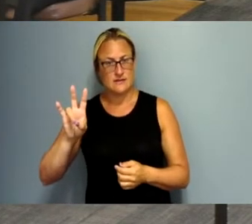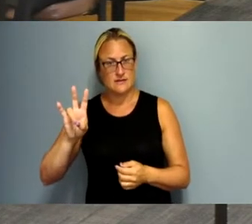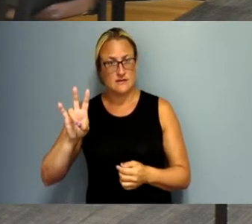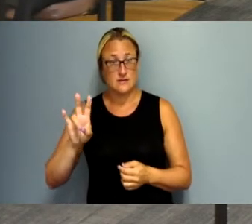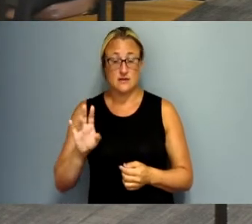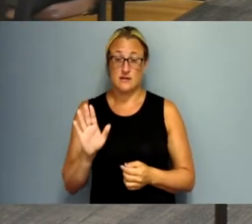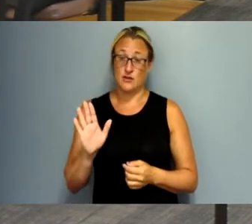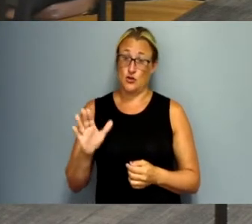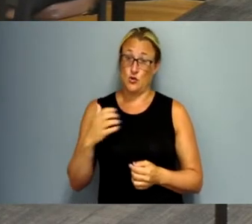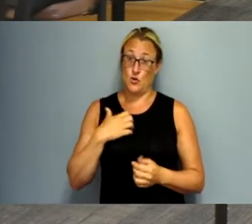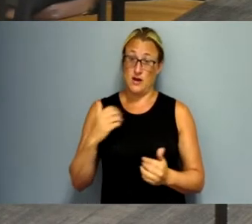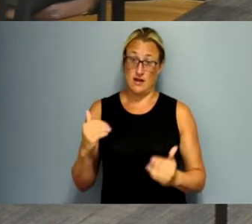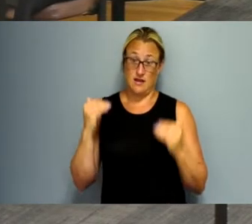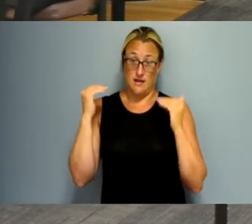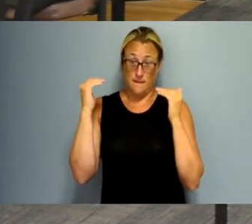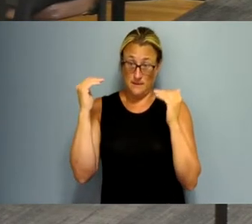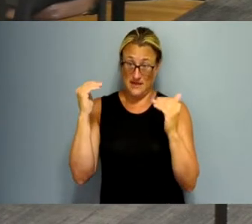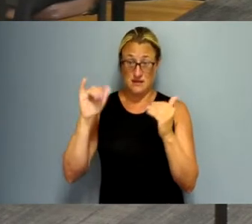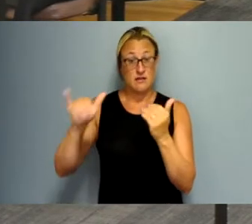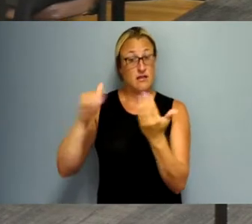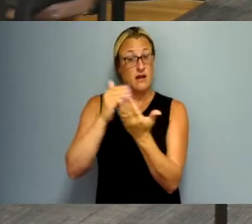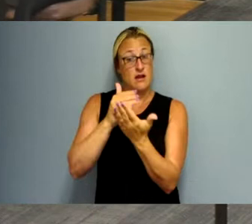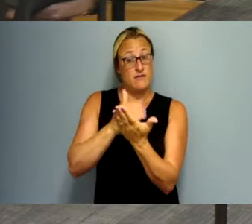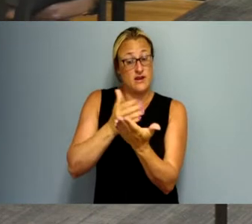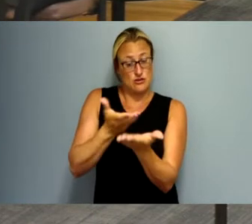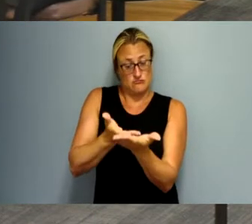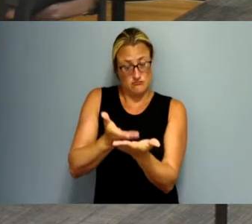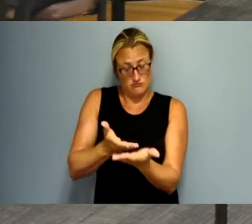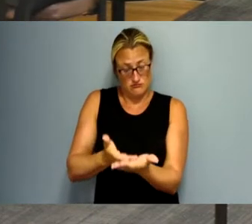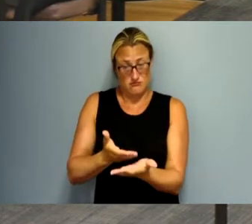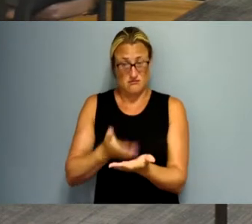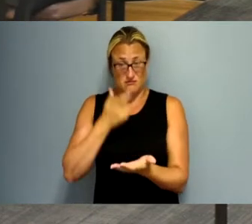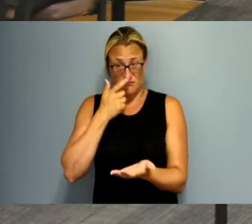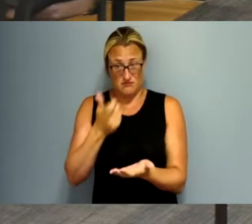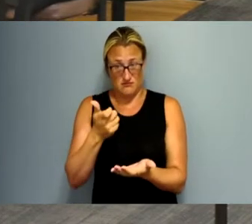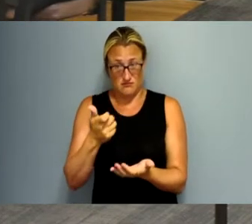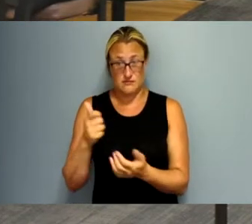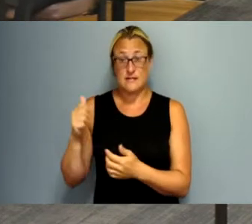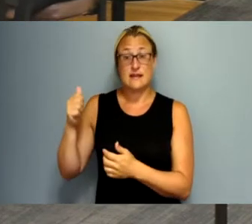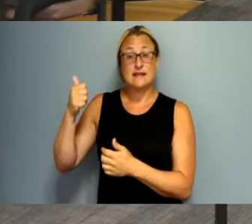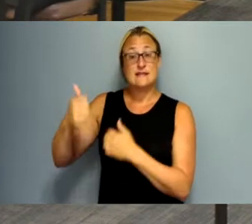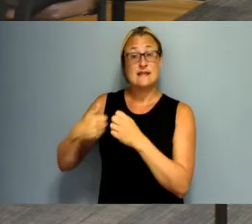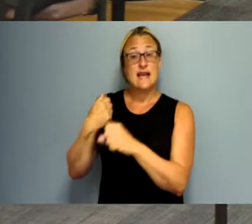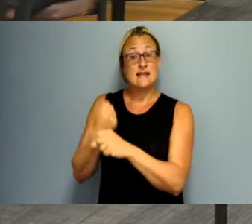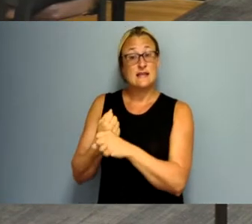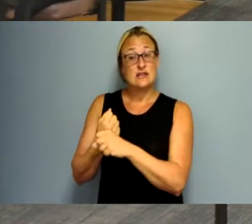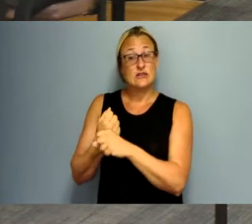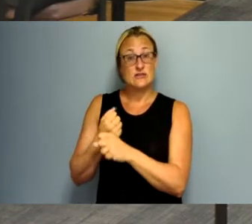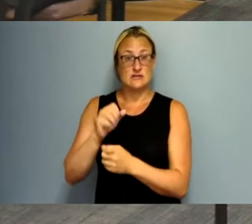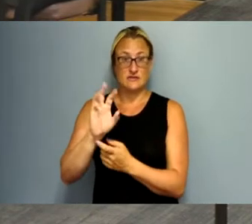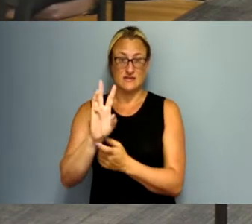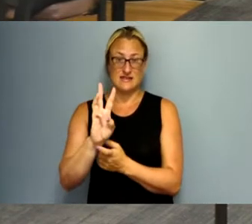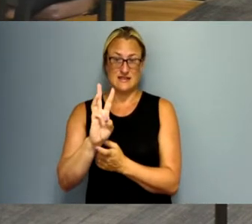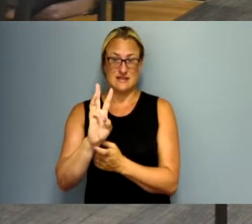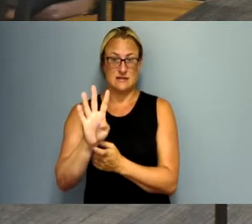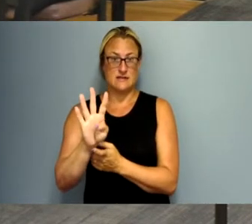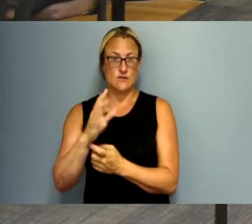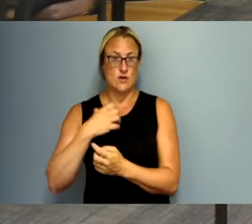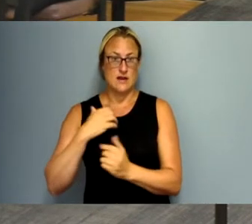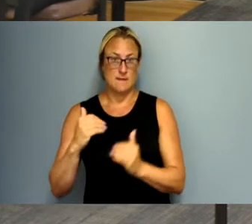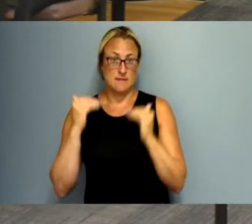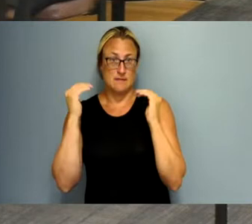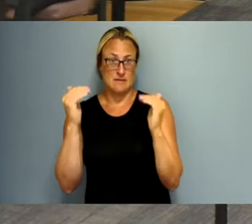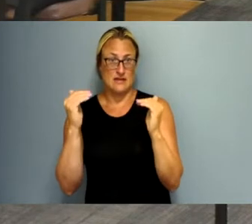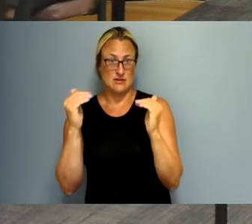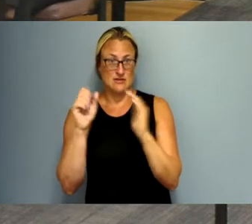however, is even more interesting. In 10 years, you had a total of 64 appeals at the state.